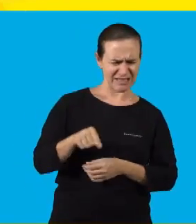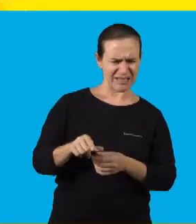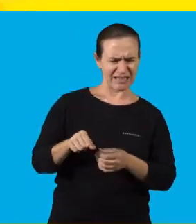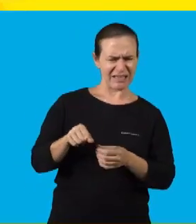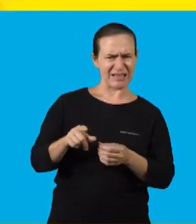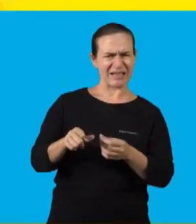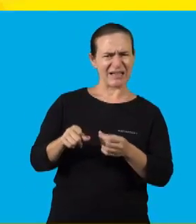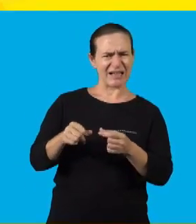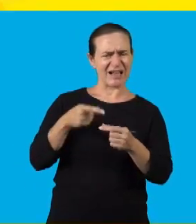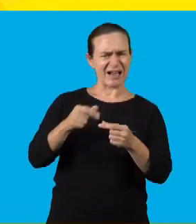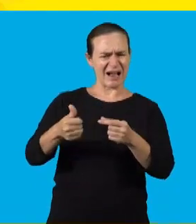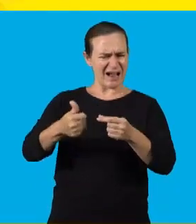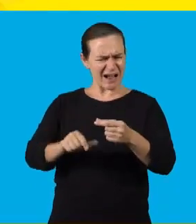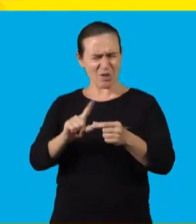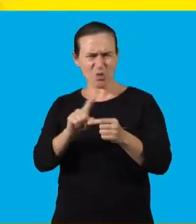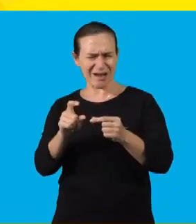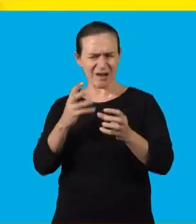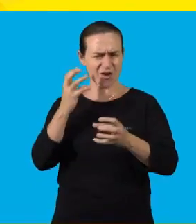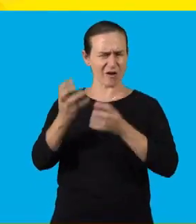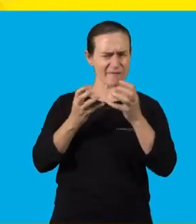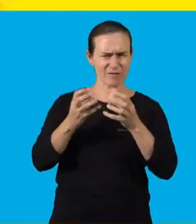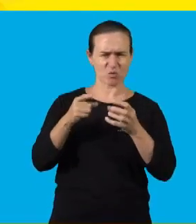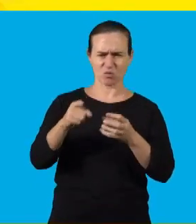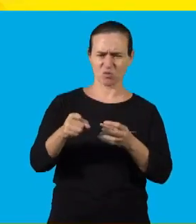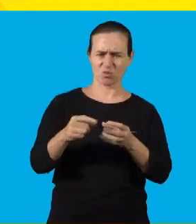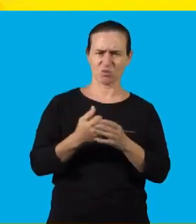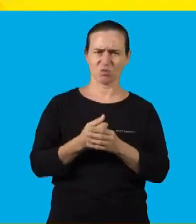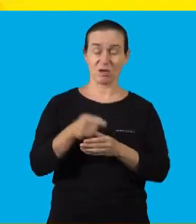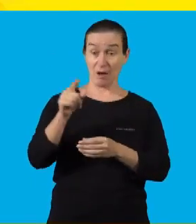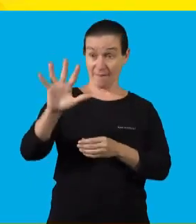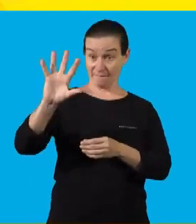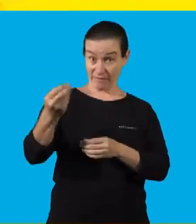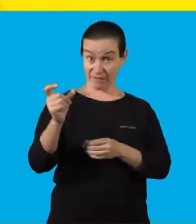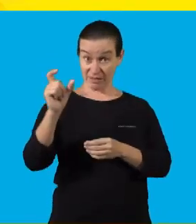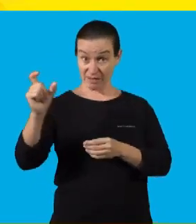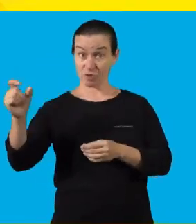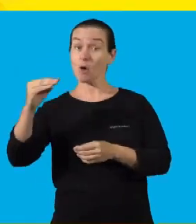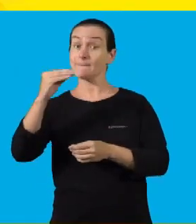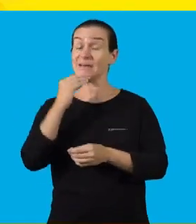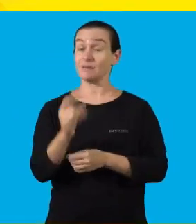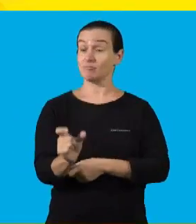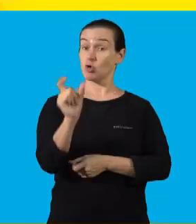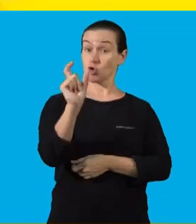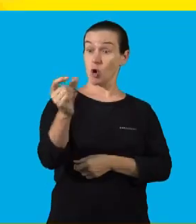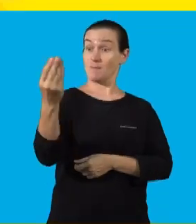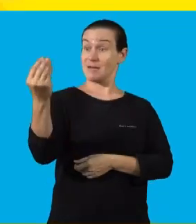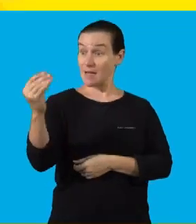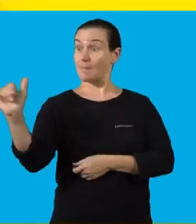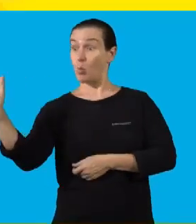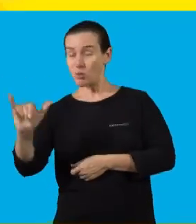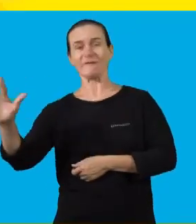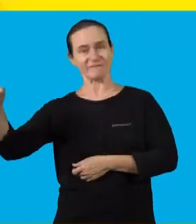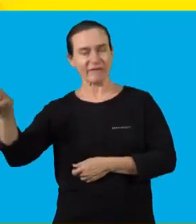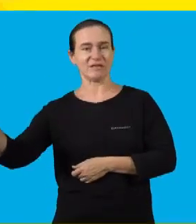how to differentiate those two questions. But now remember, when you are asked for the 50th term, they are giving you the term number, meaning they are giving